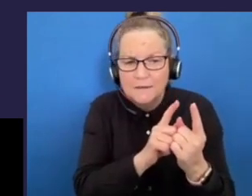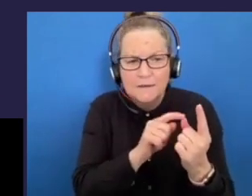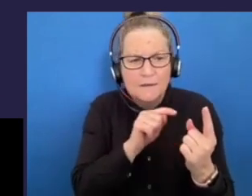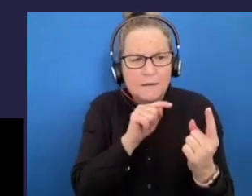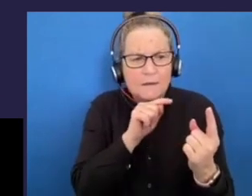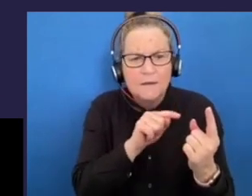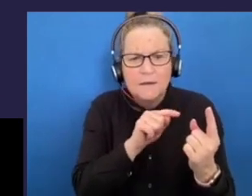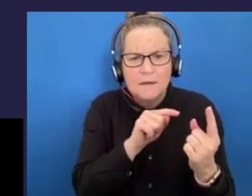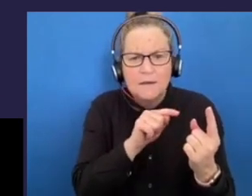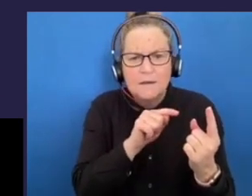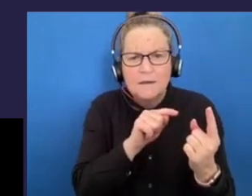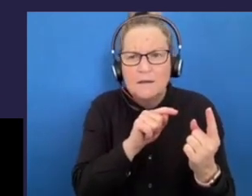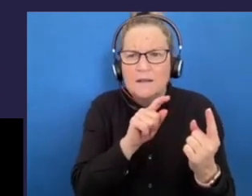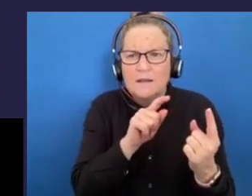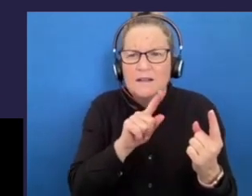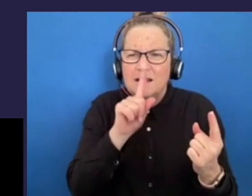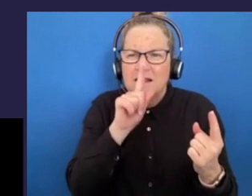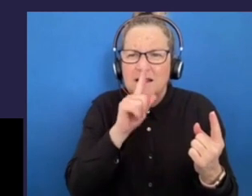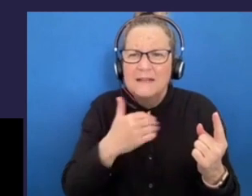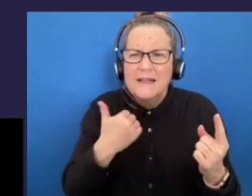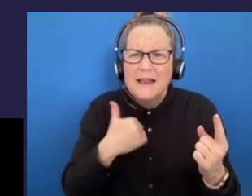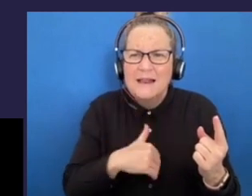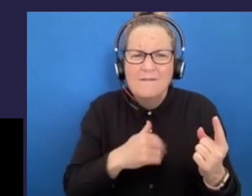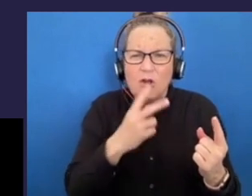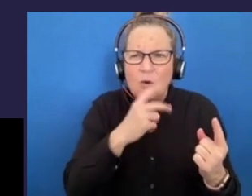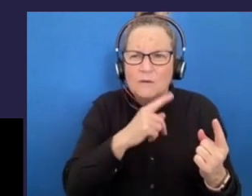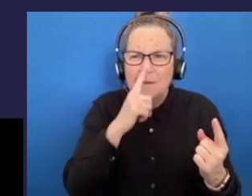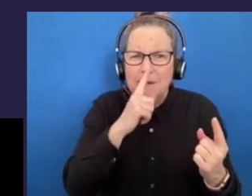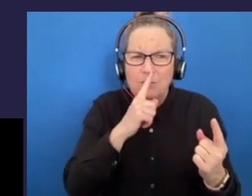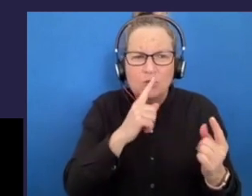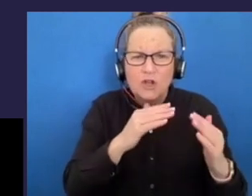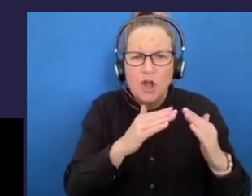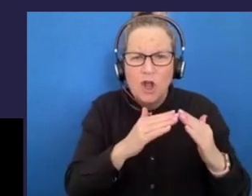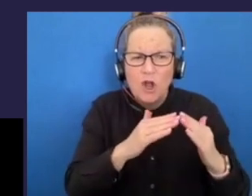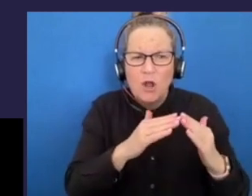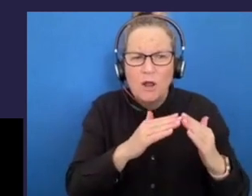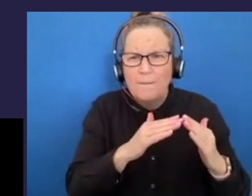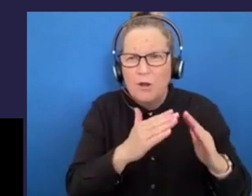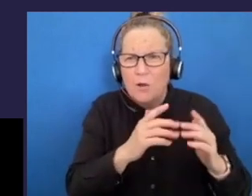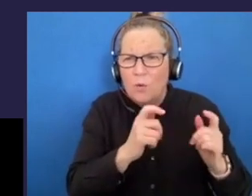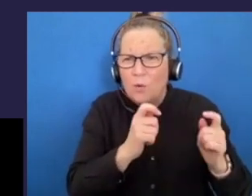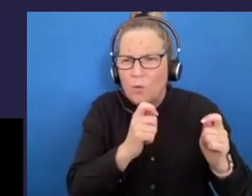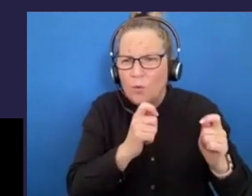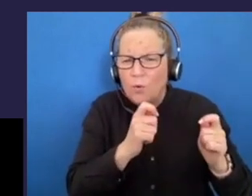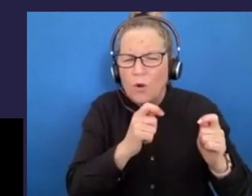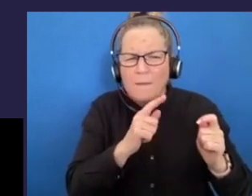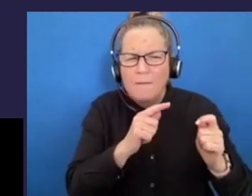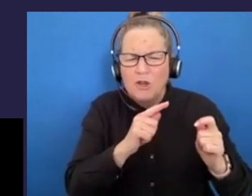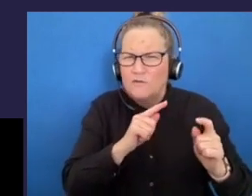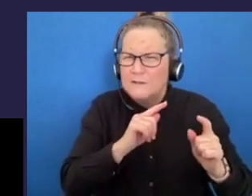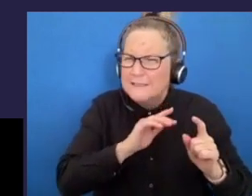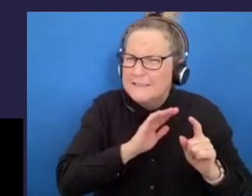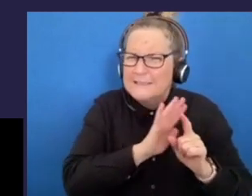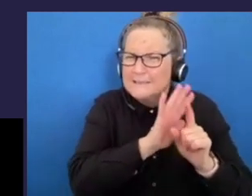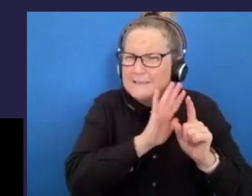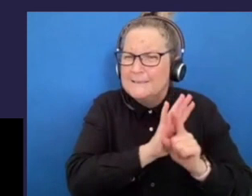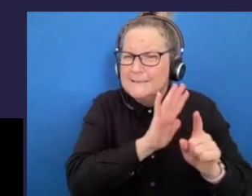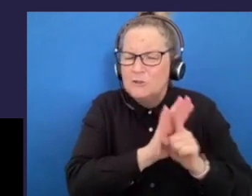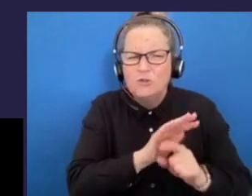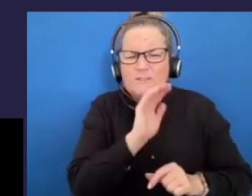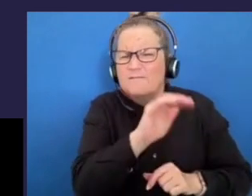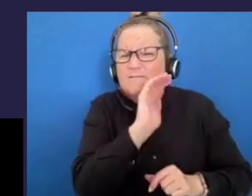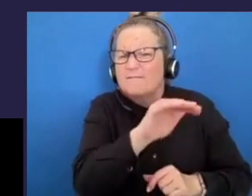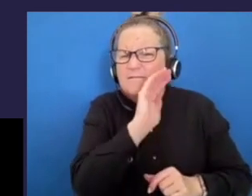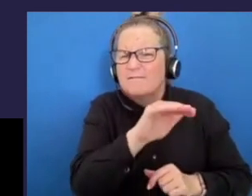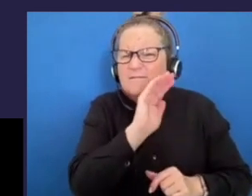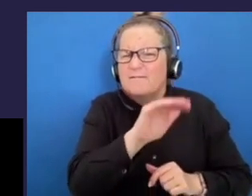living in the nursing home any longer, that you've worked really hard and you've pushed public policy and you've made a bit of a pest of yourself.